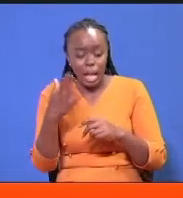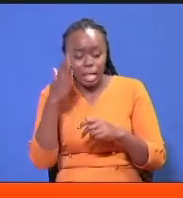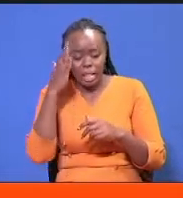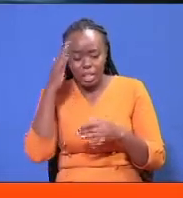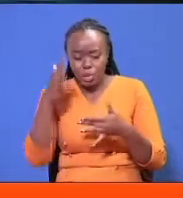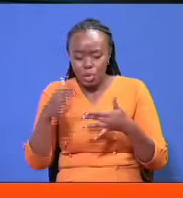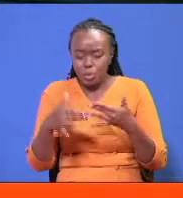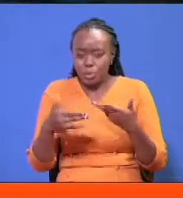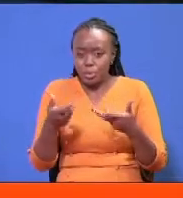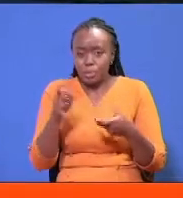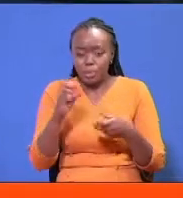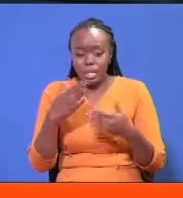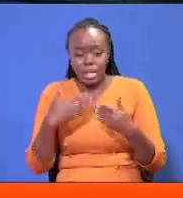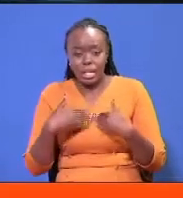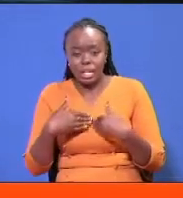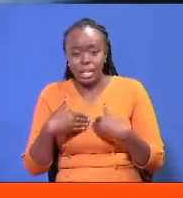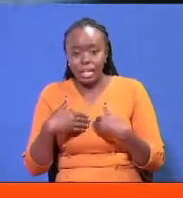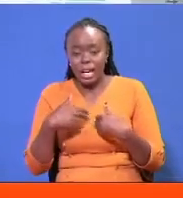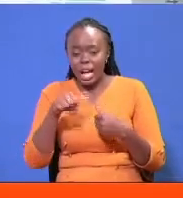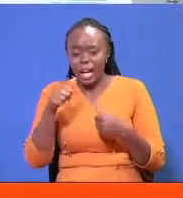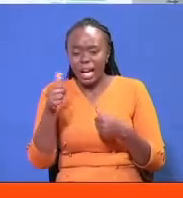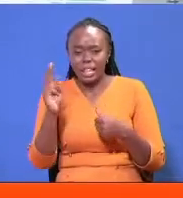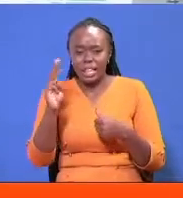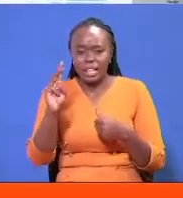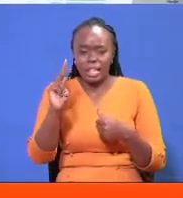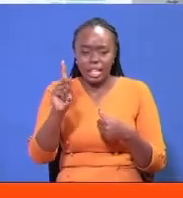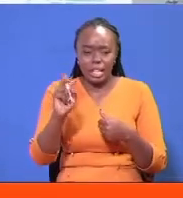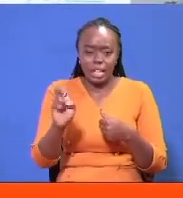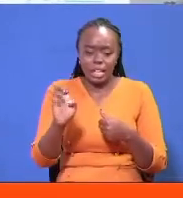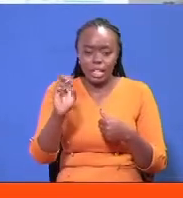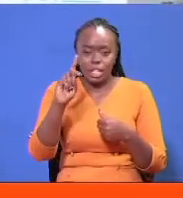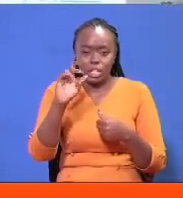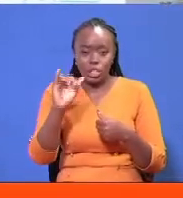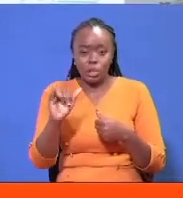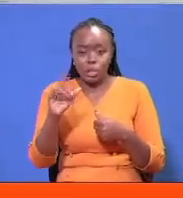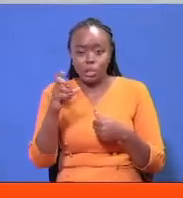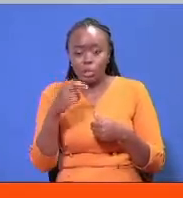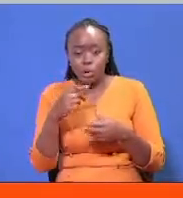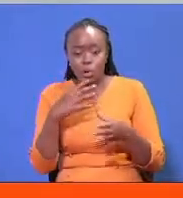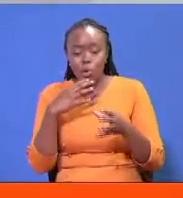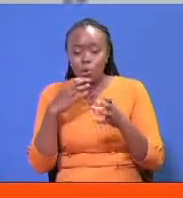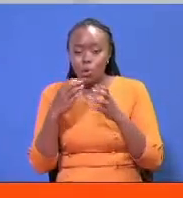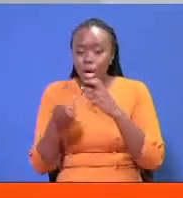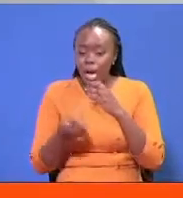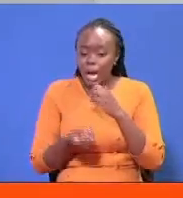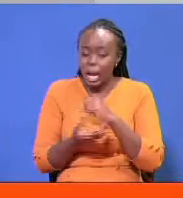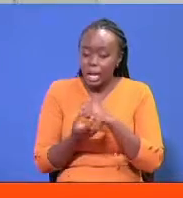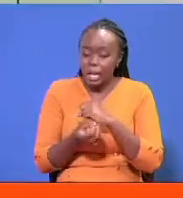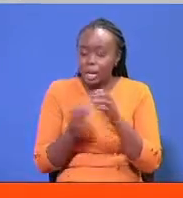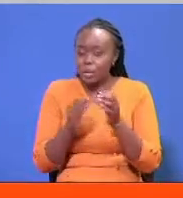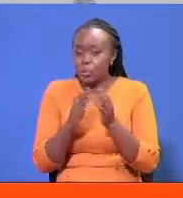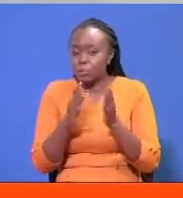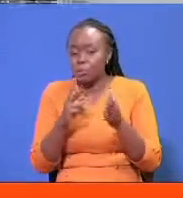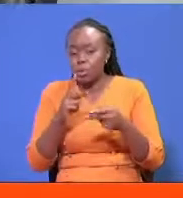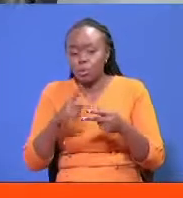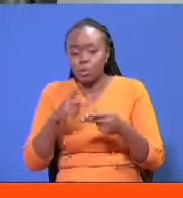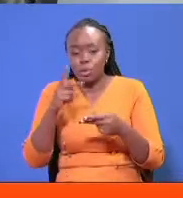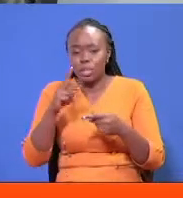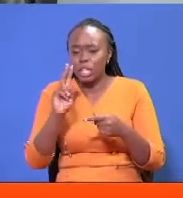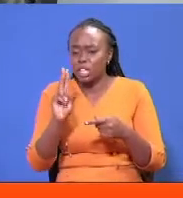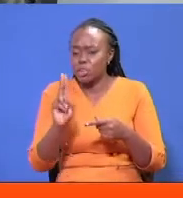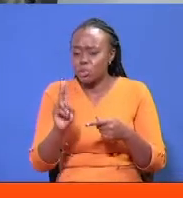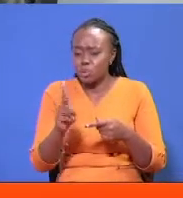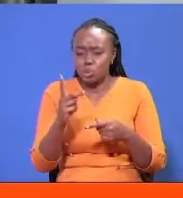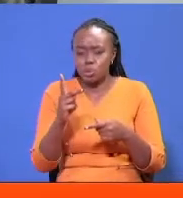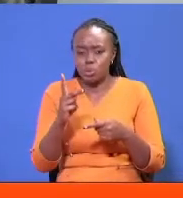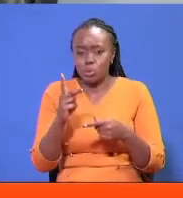has. Mr. Makokeyo explains the tools aside from drones used in survey process. There are two sets of